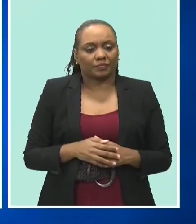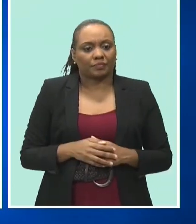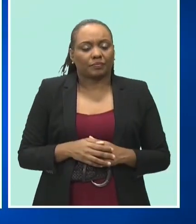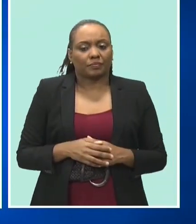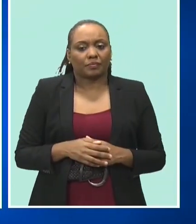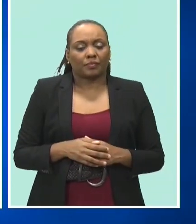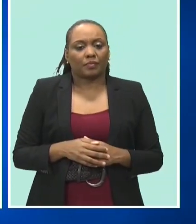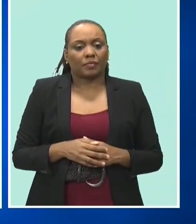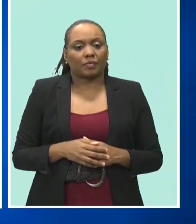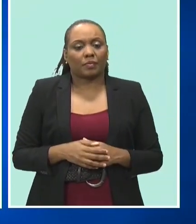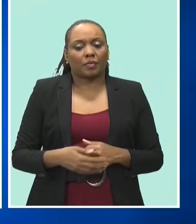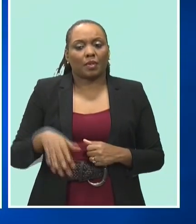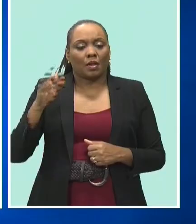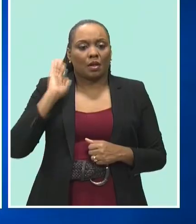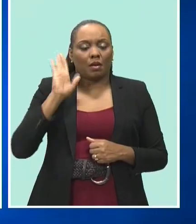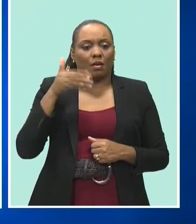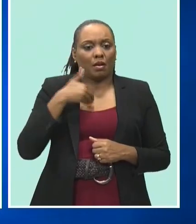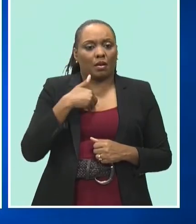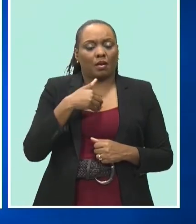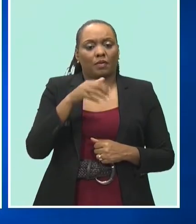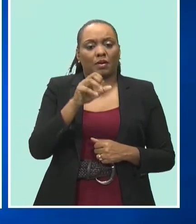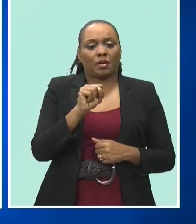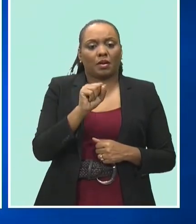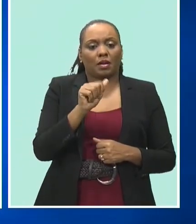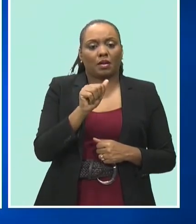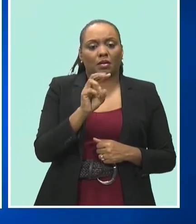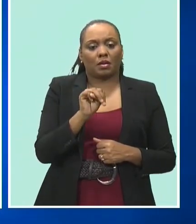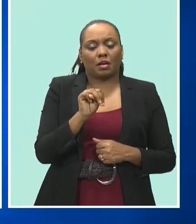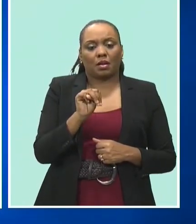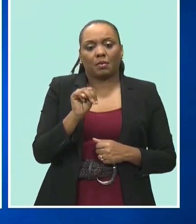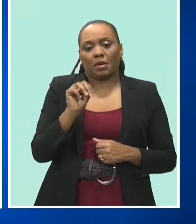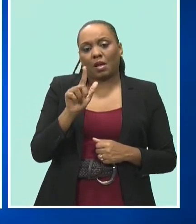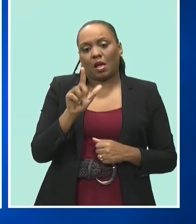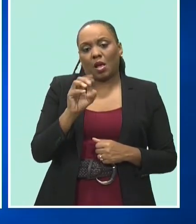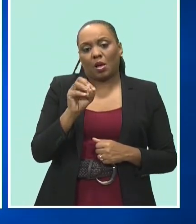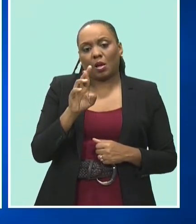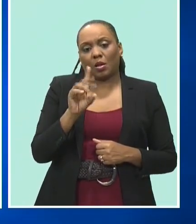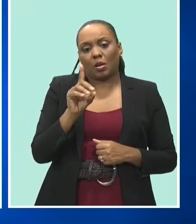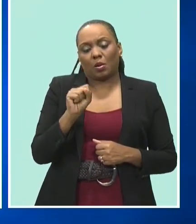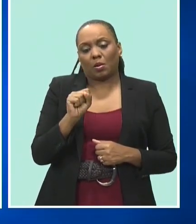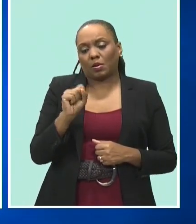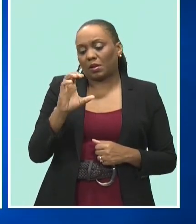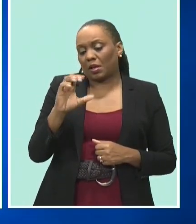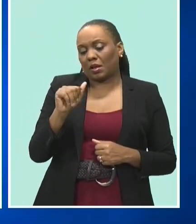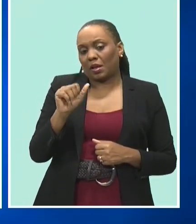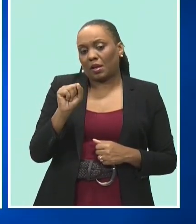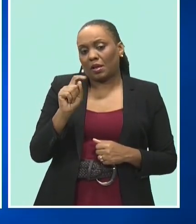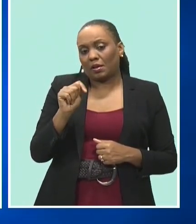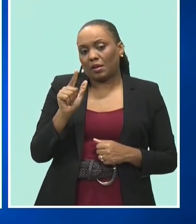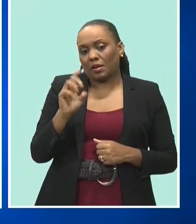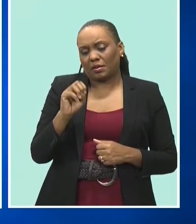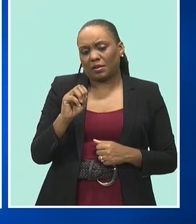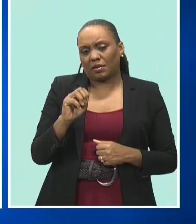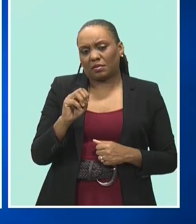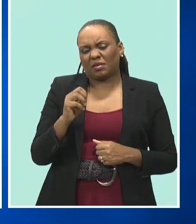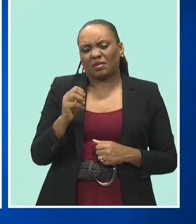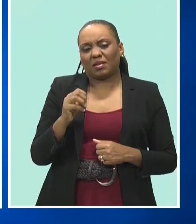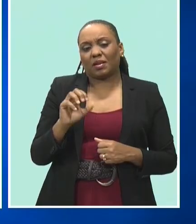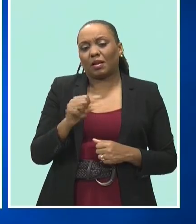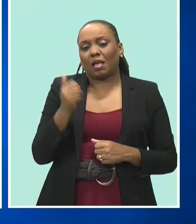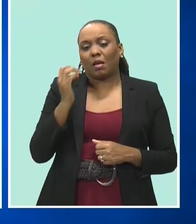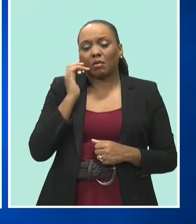proposal with the Wyndham Hotel, a project, sir, which we expect would be